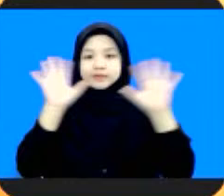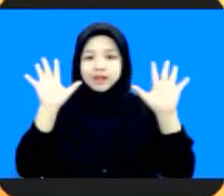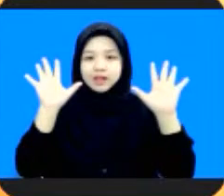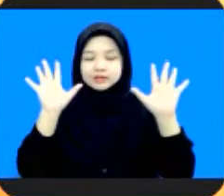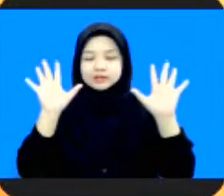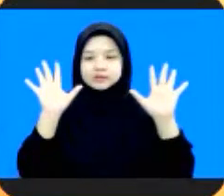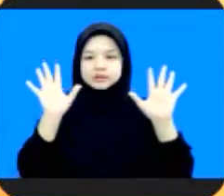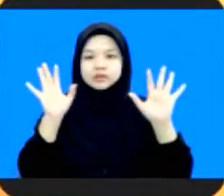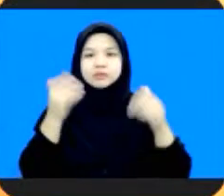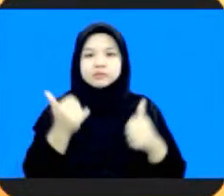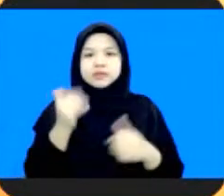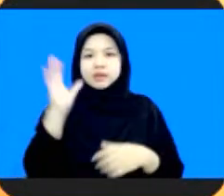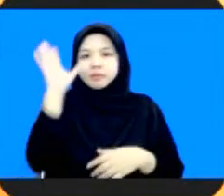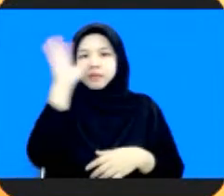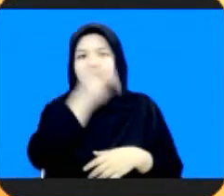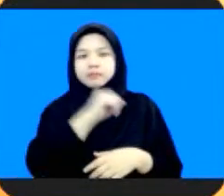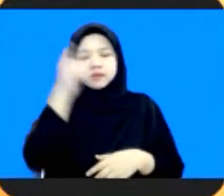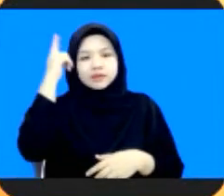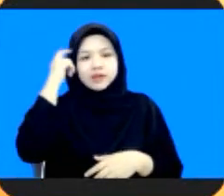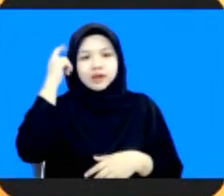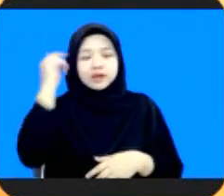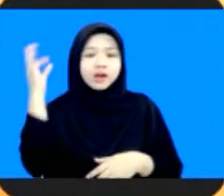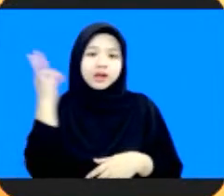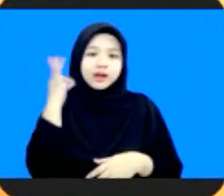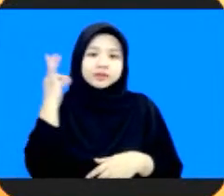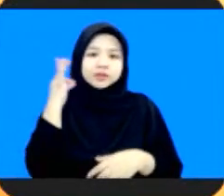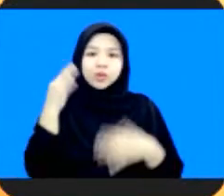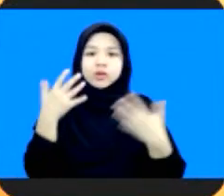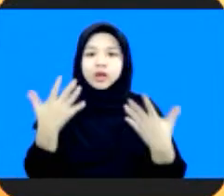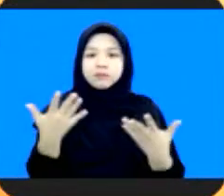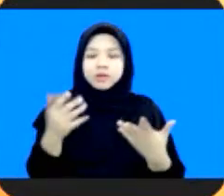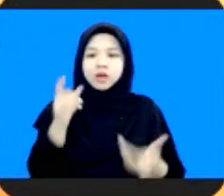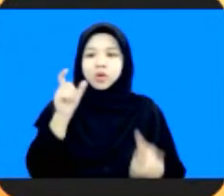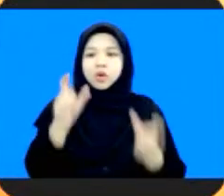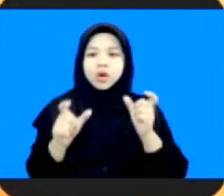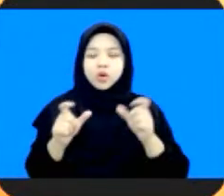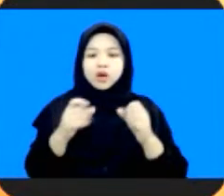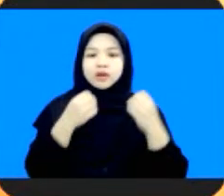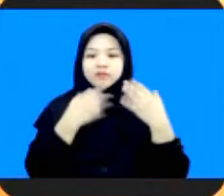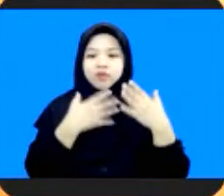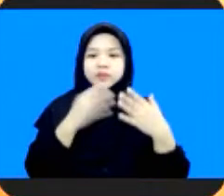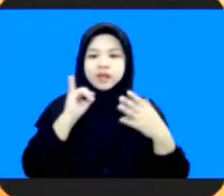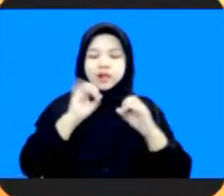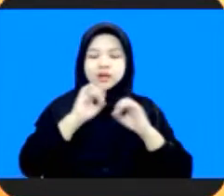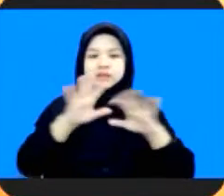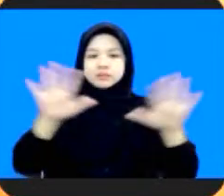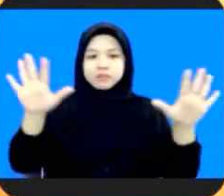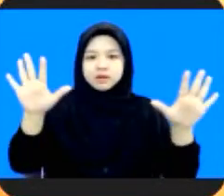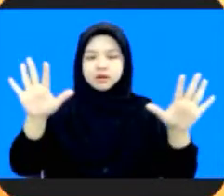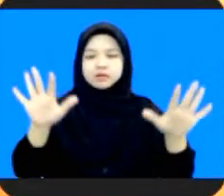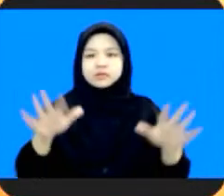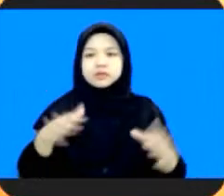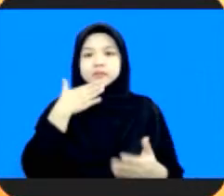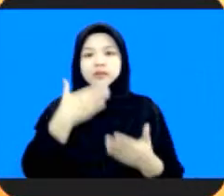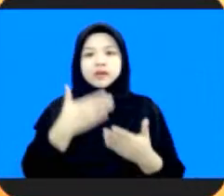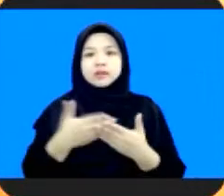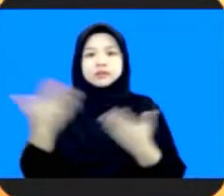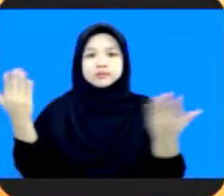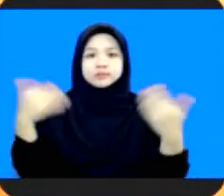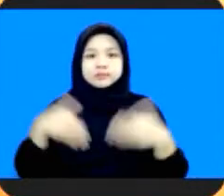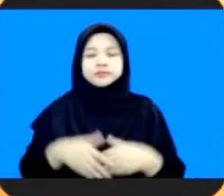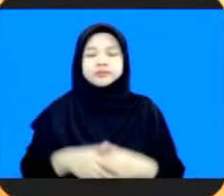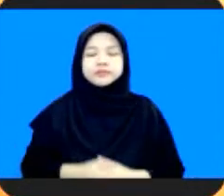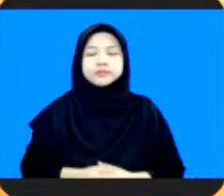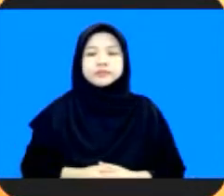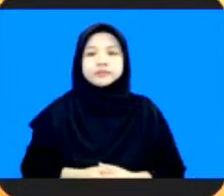risks of doing that. Over to you, Mr. I think what I want to say is already mentioned by Rizky. Maybe